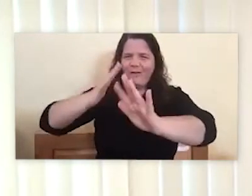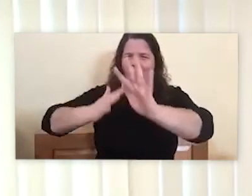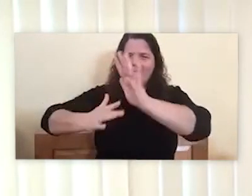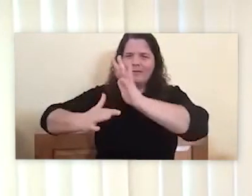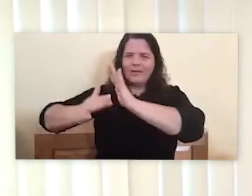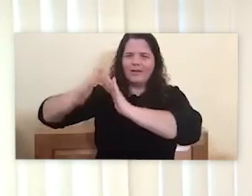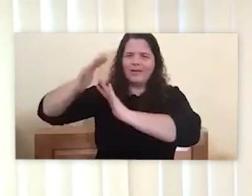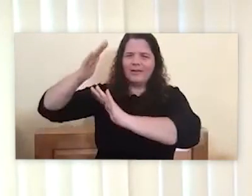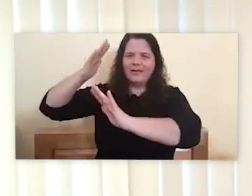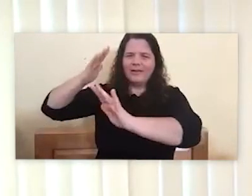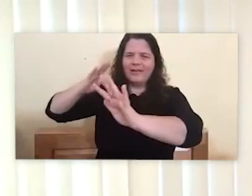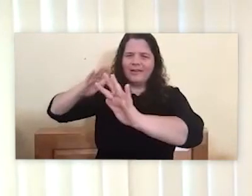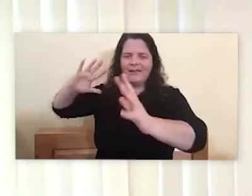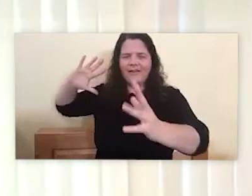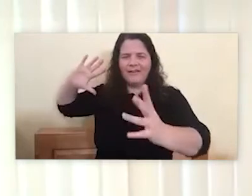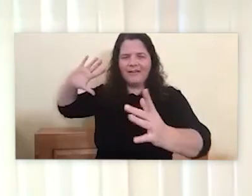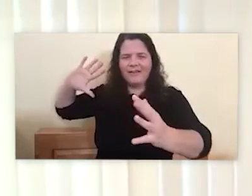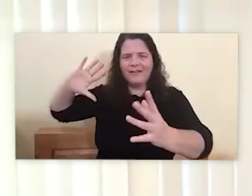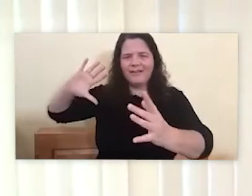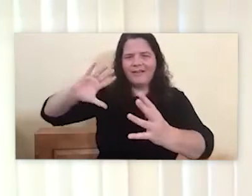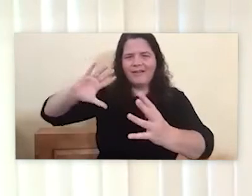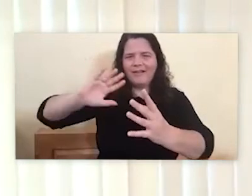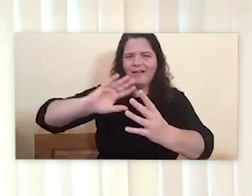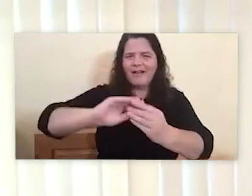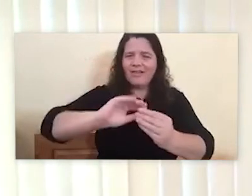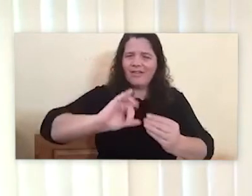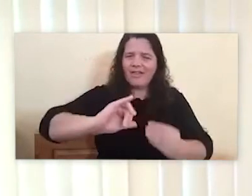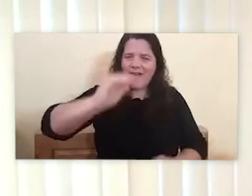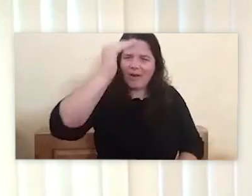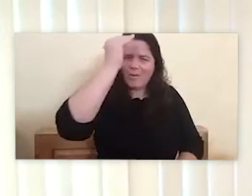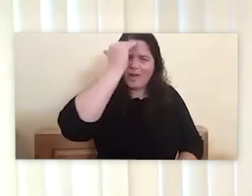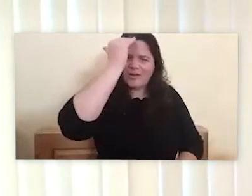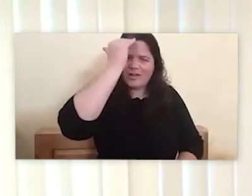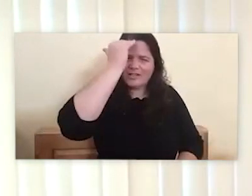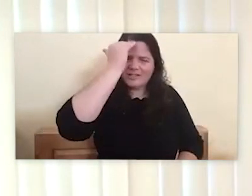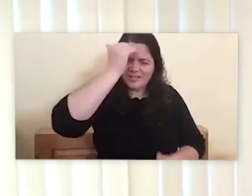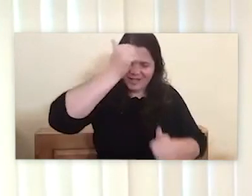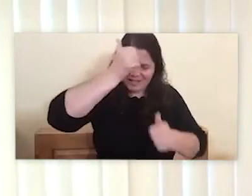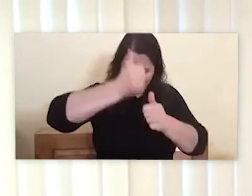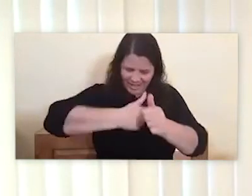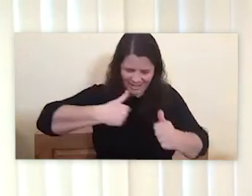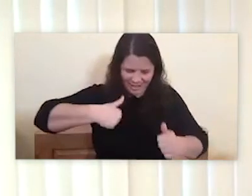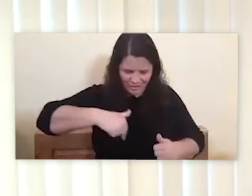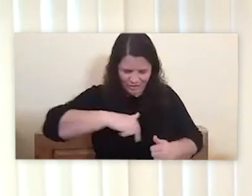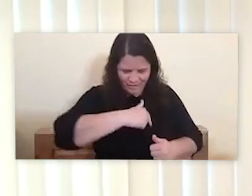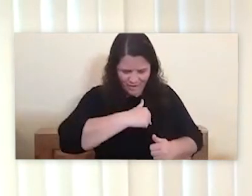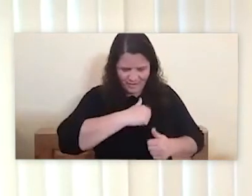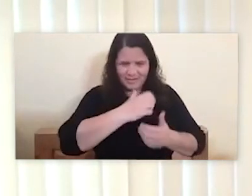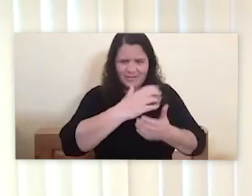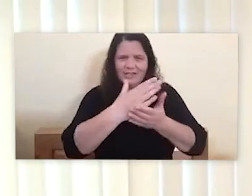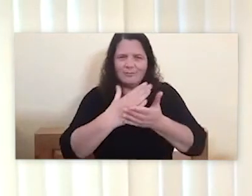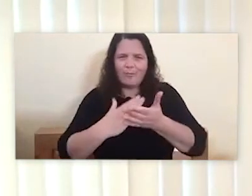The awareness that each of us is a vital part of the earth that we call home,